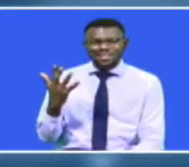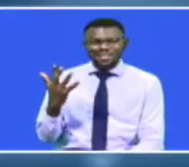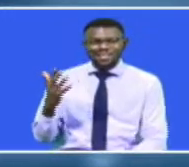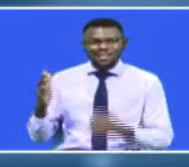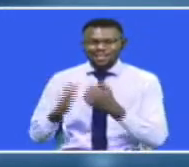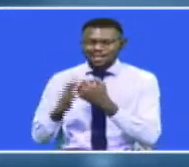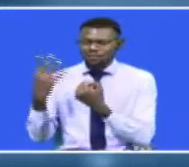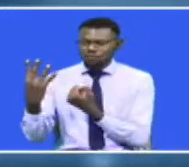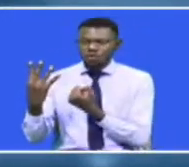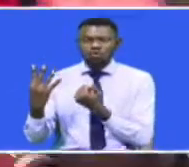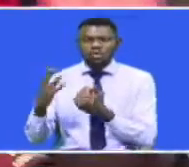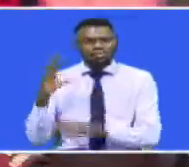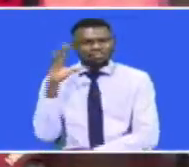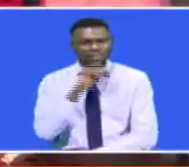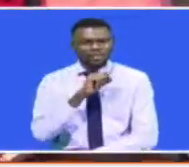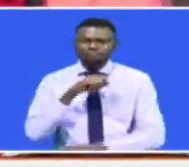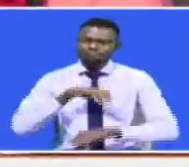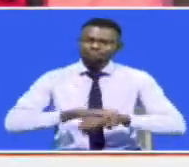594.